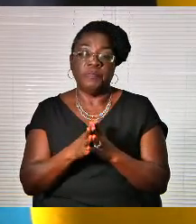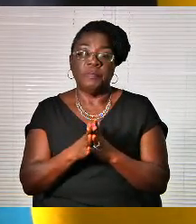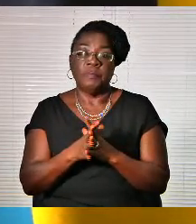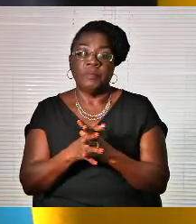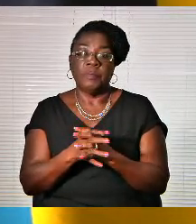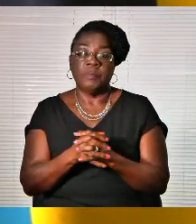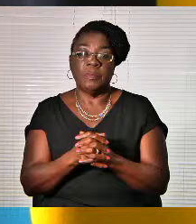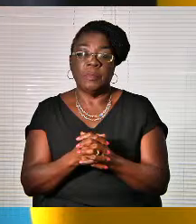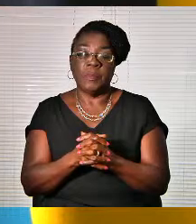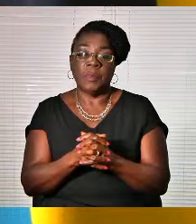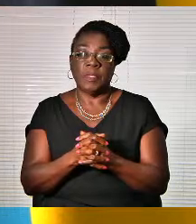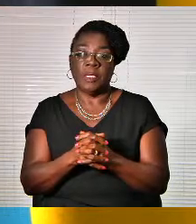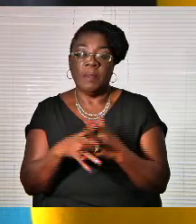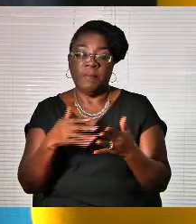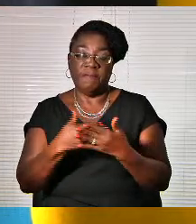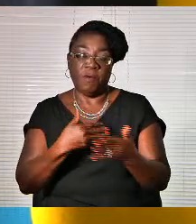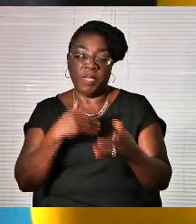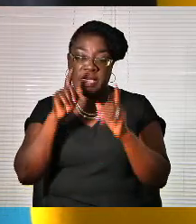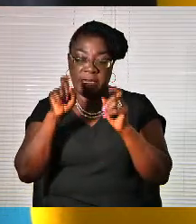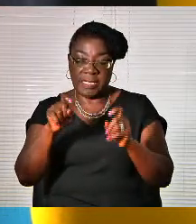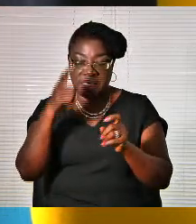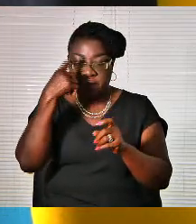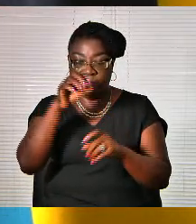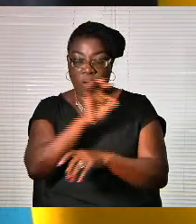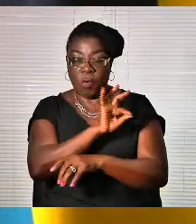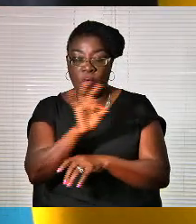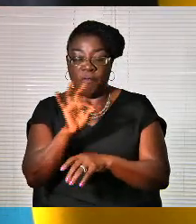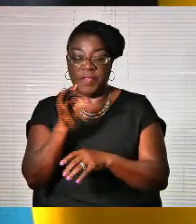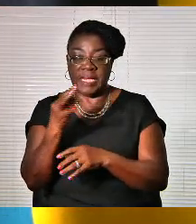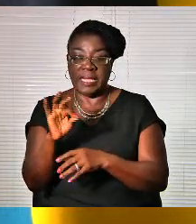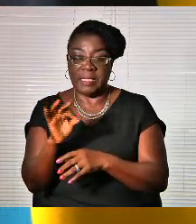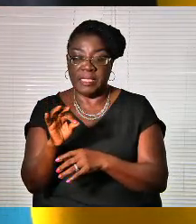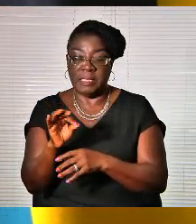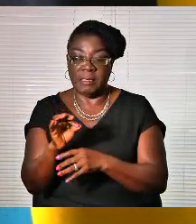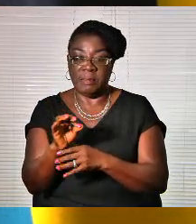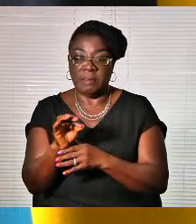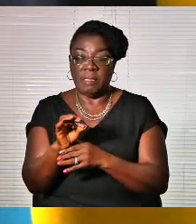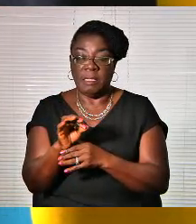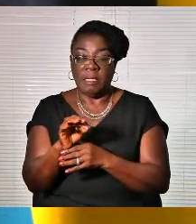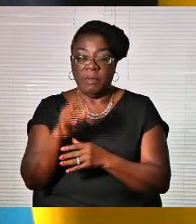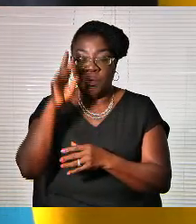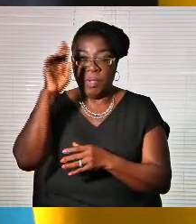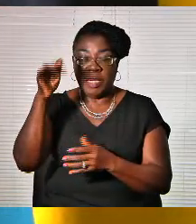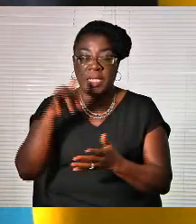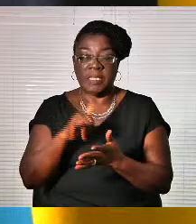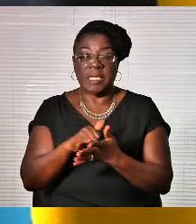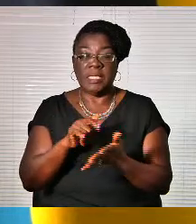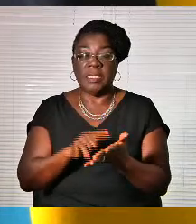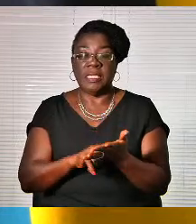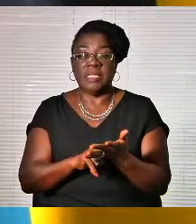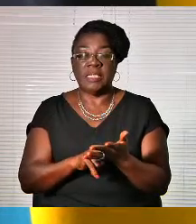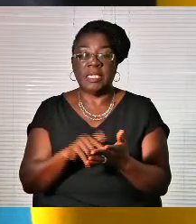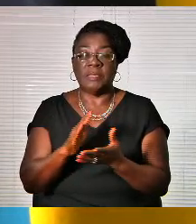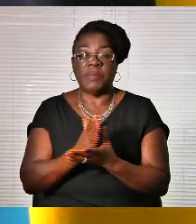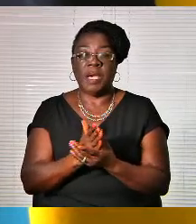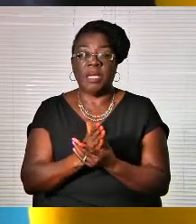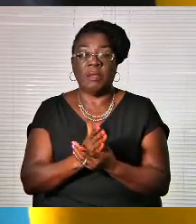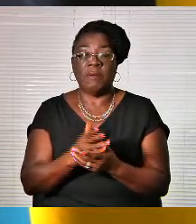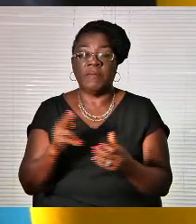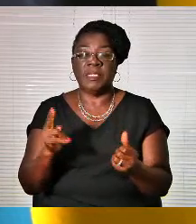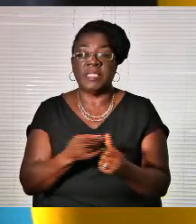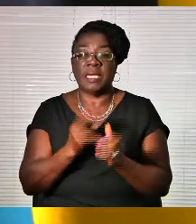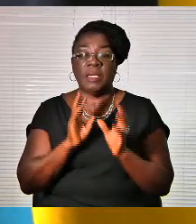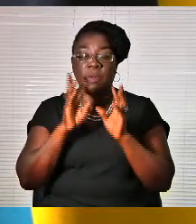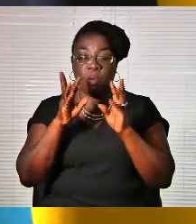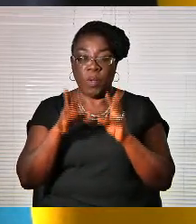tested for COVID-19. You would have realized that this has arisen as part of the second wave because we have